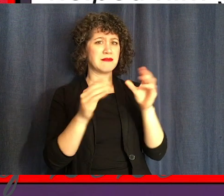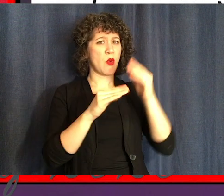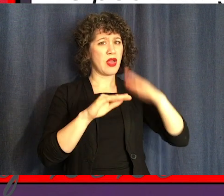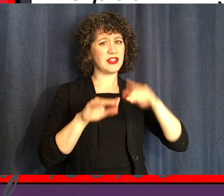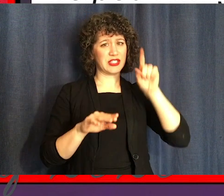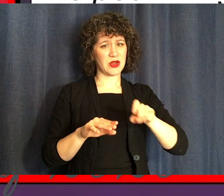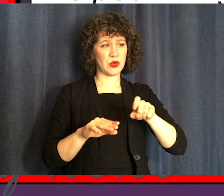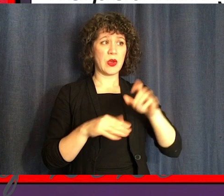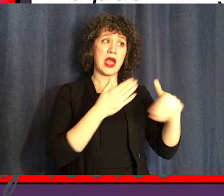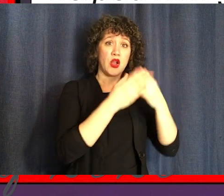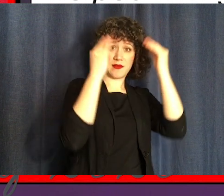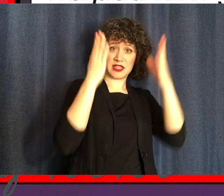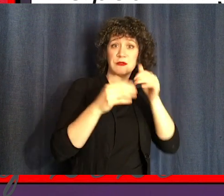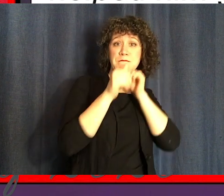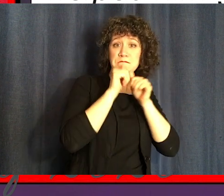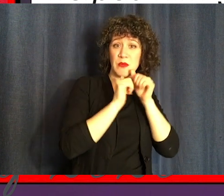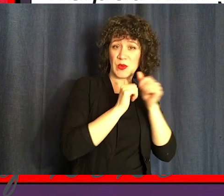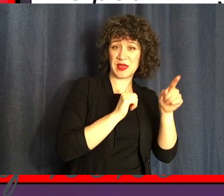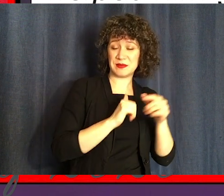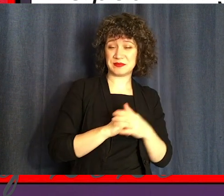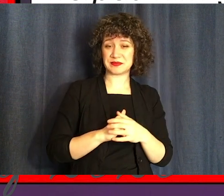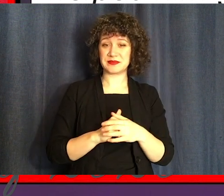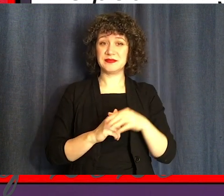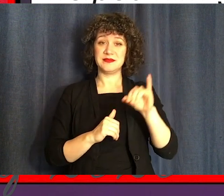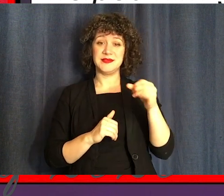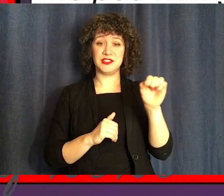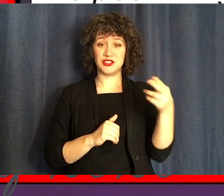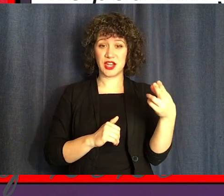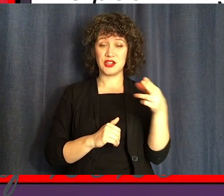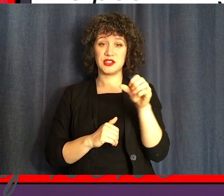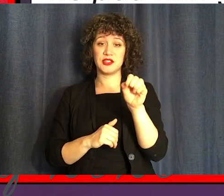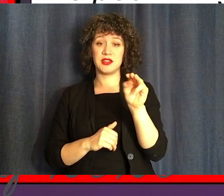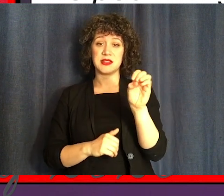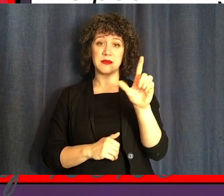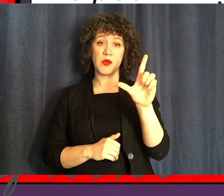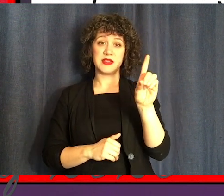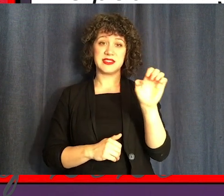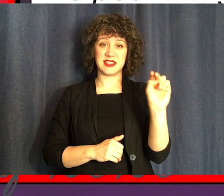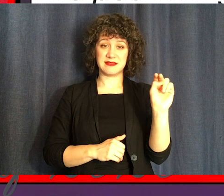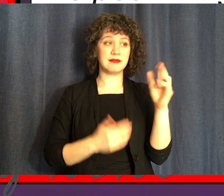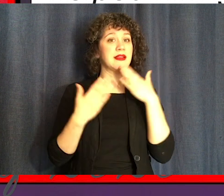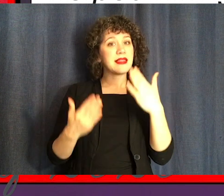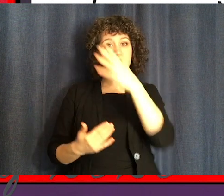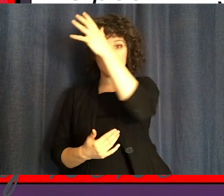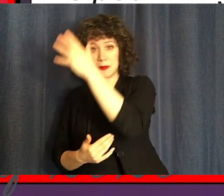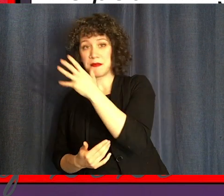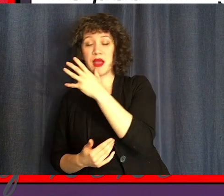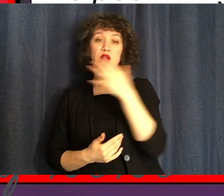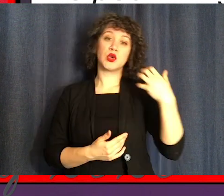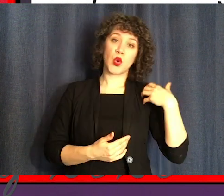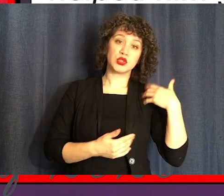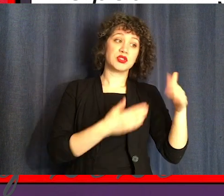Josh Smolden. Josh thanks his parents, coaches, and all the staff members who helped him get through high